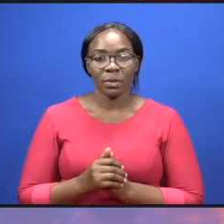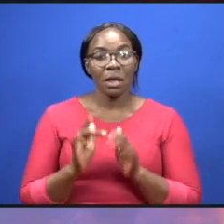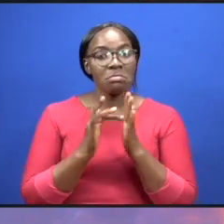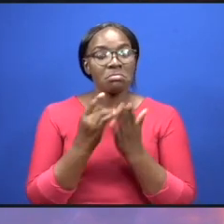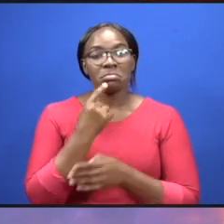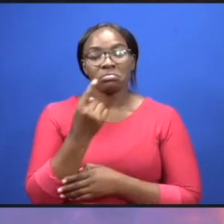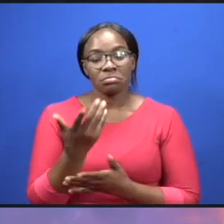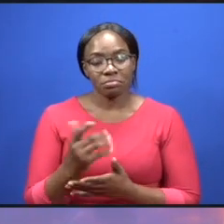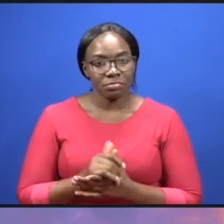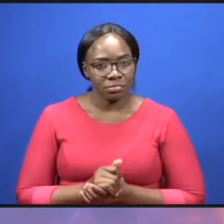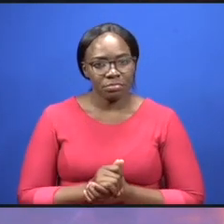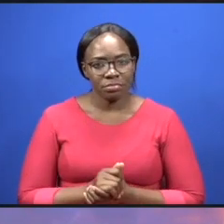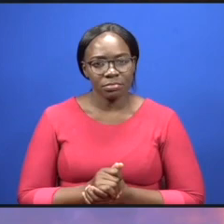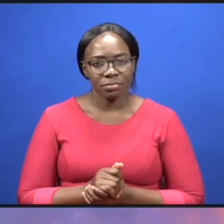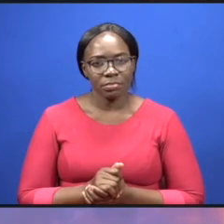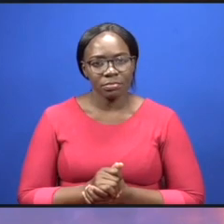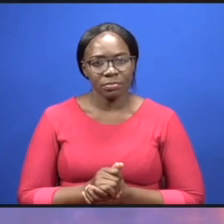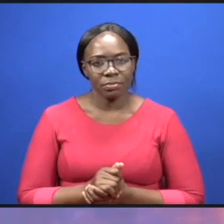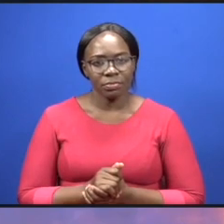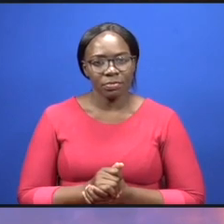And the Bible says,